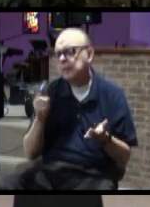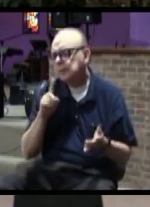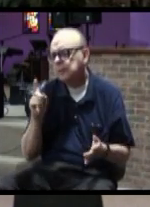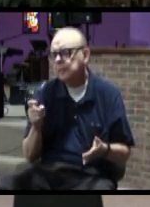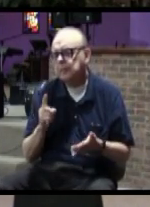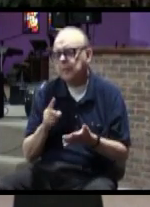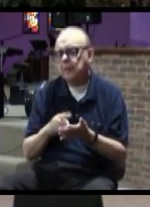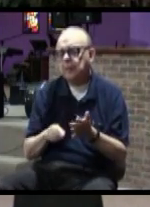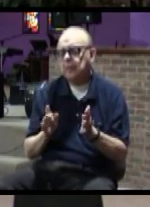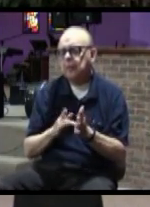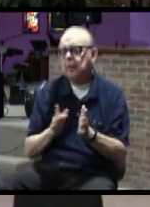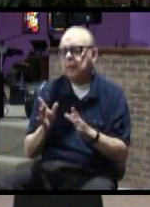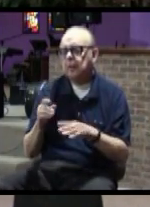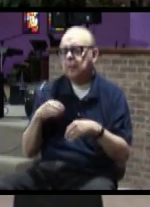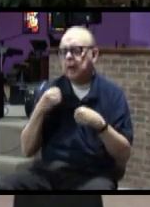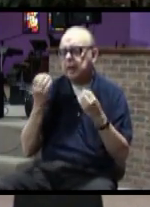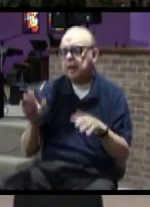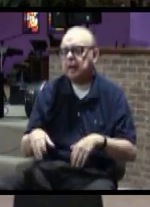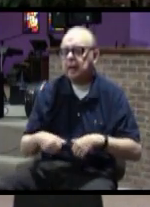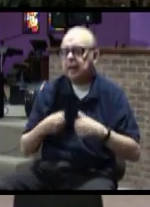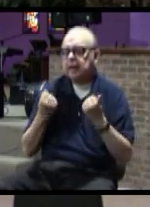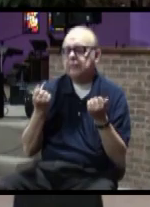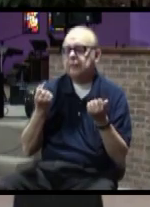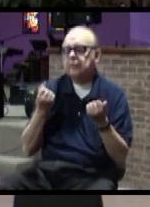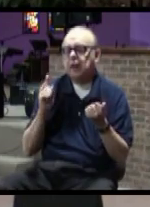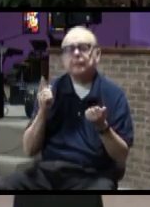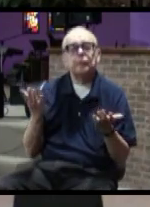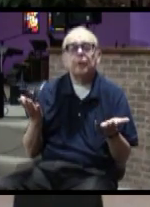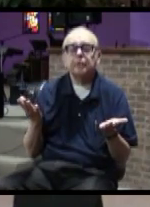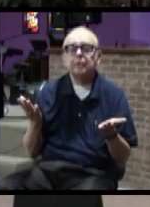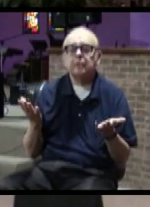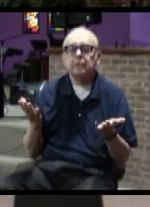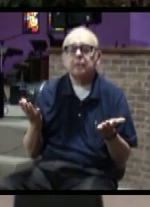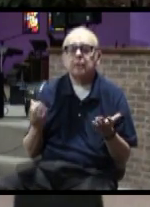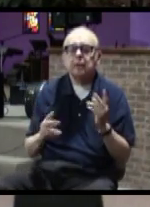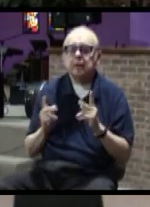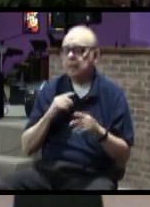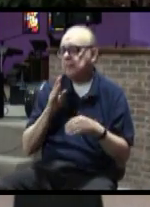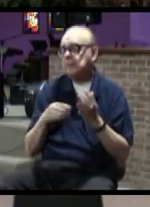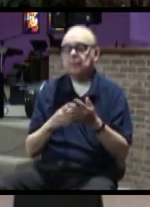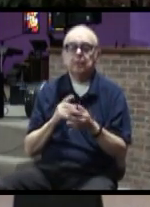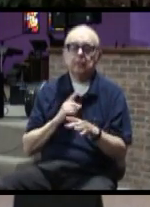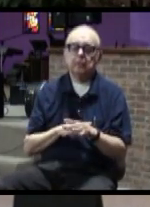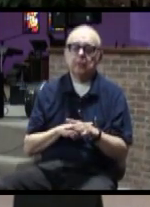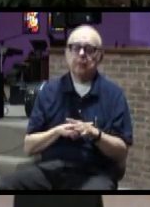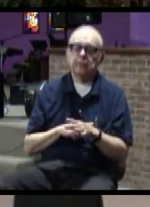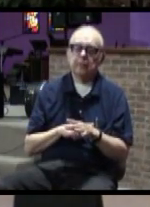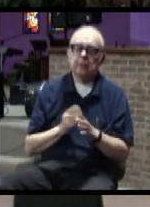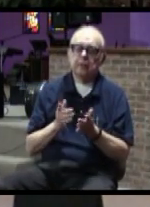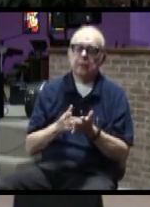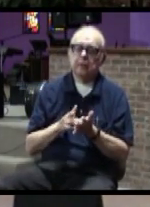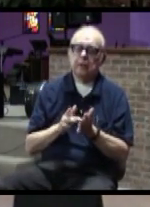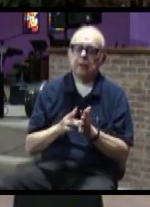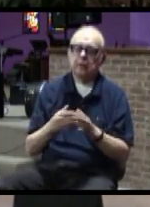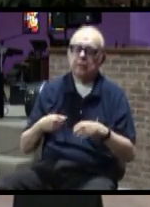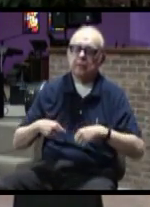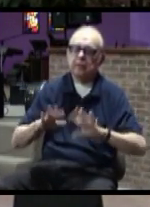Do you understand what Jesus gave us life for? I hear people all the time say,